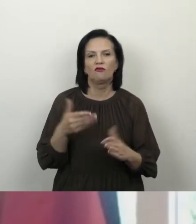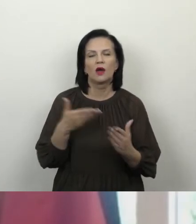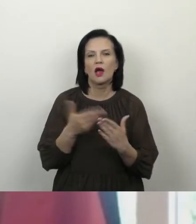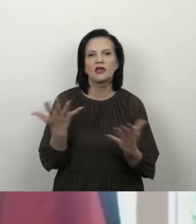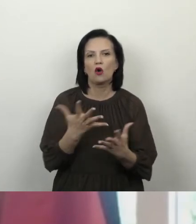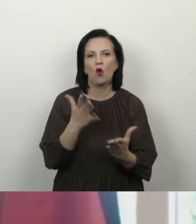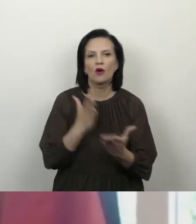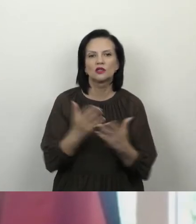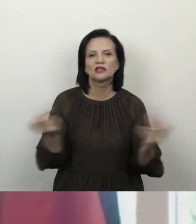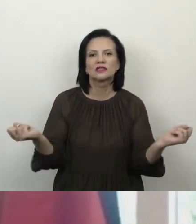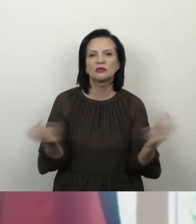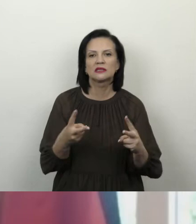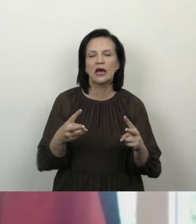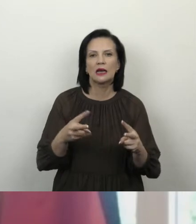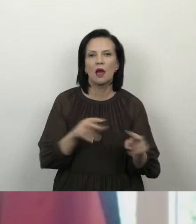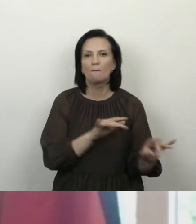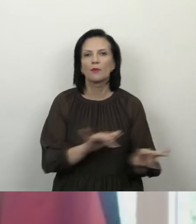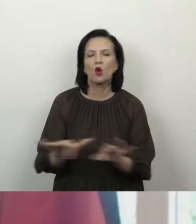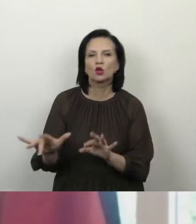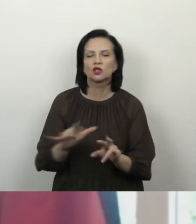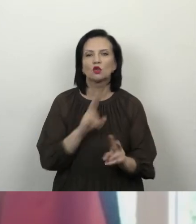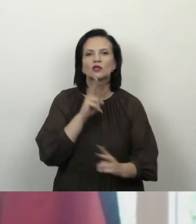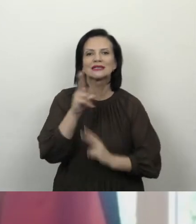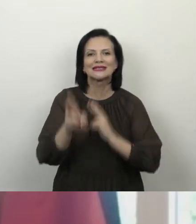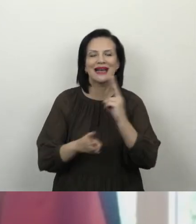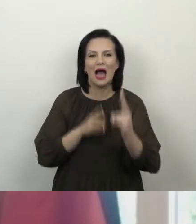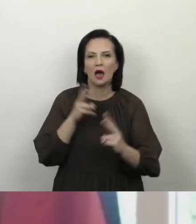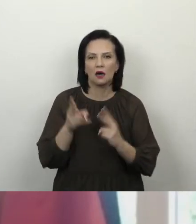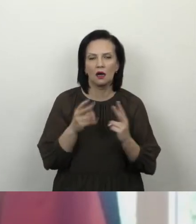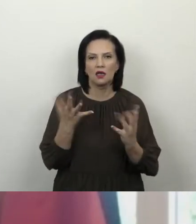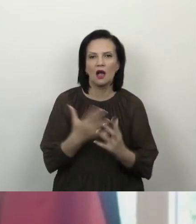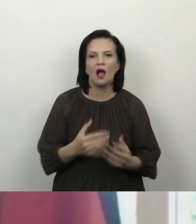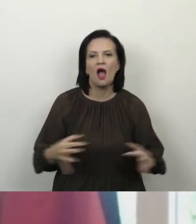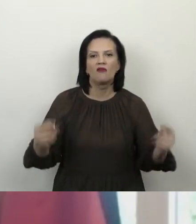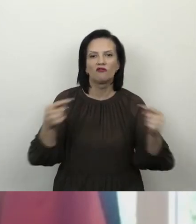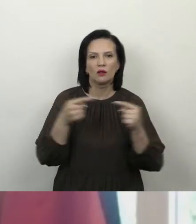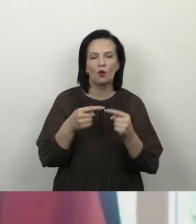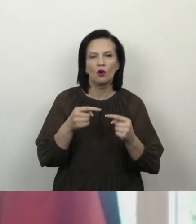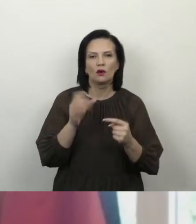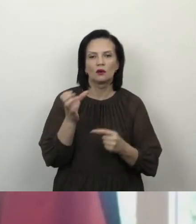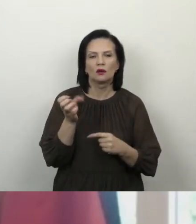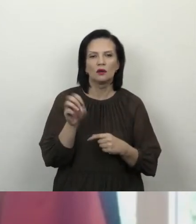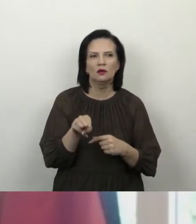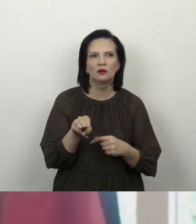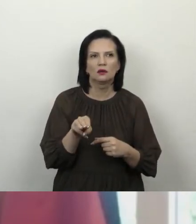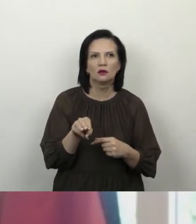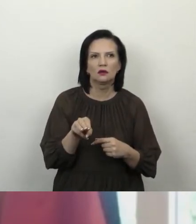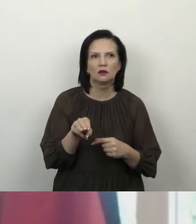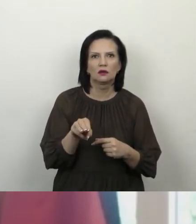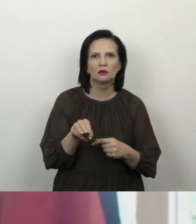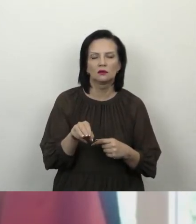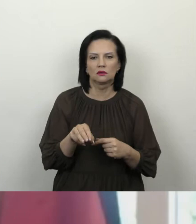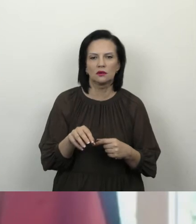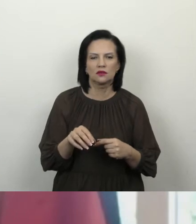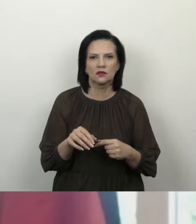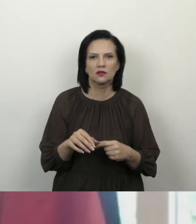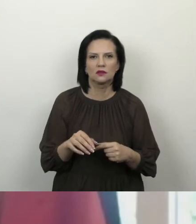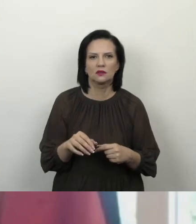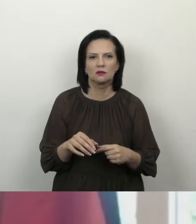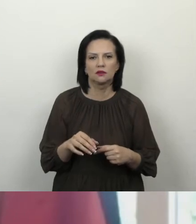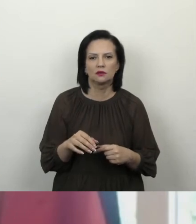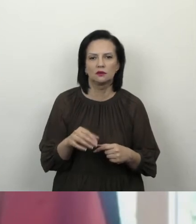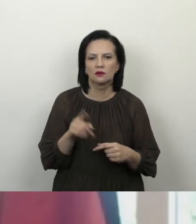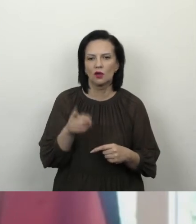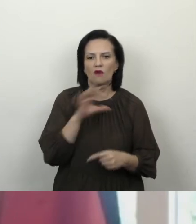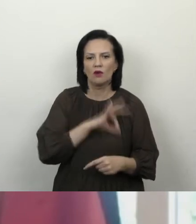verification process in accordance with Article 41 to the German Constitution is used to check